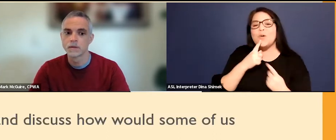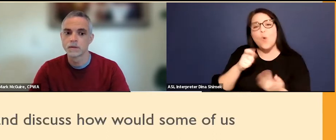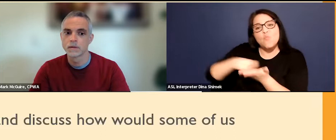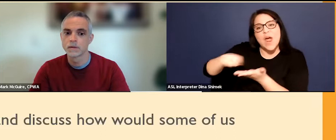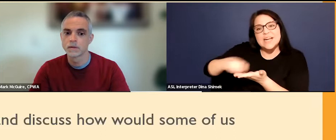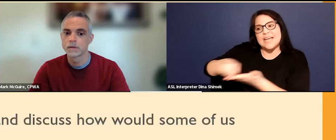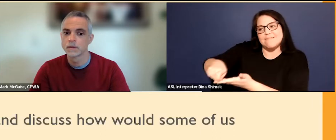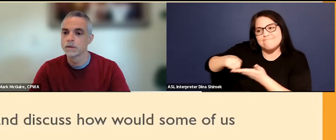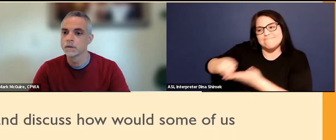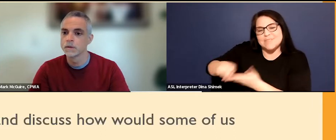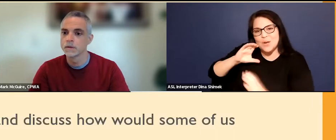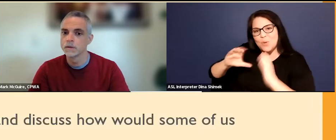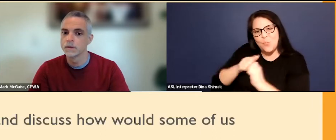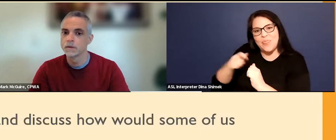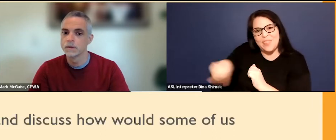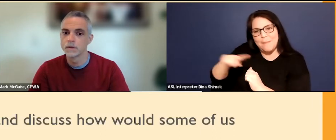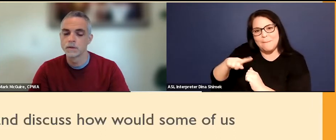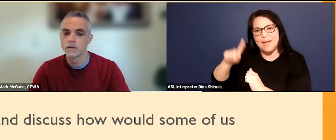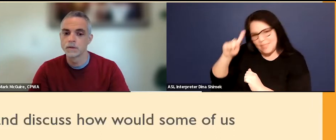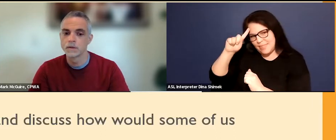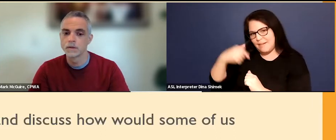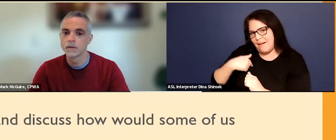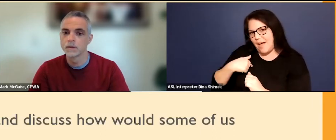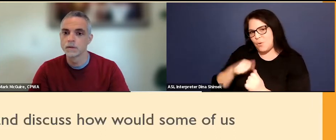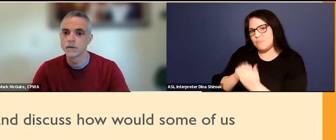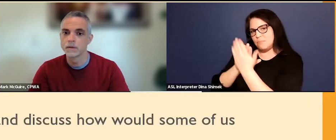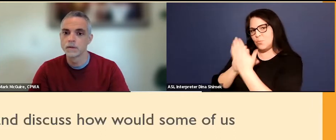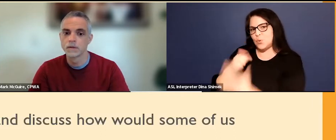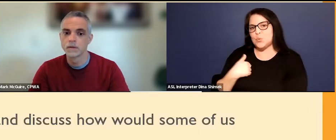talk to the person. That's probably what I would do.